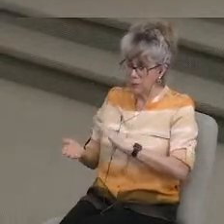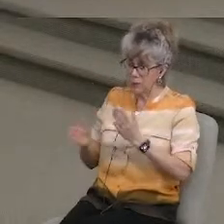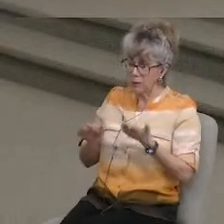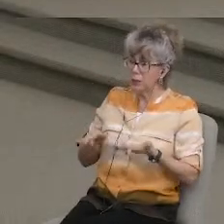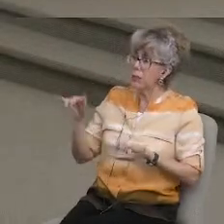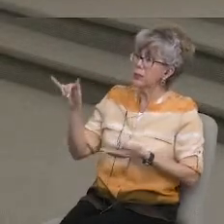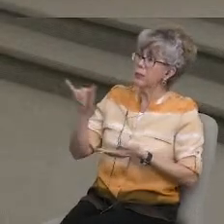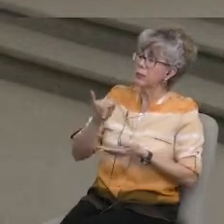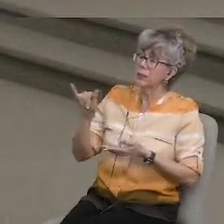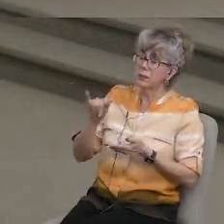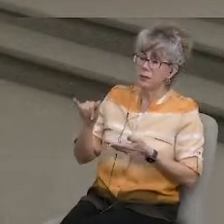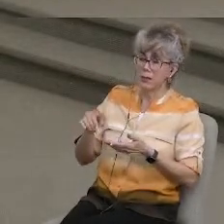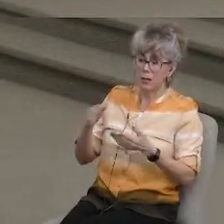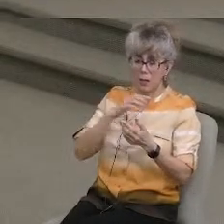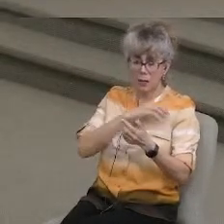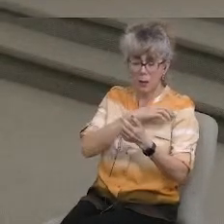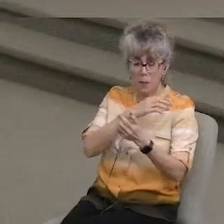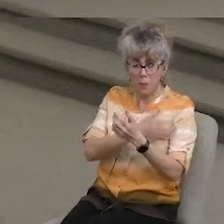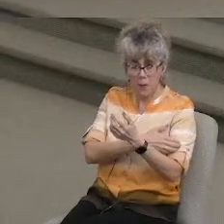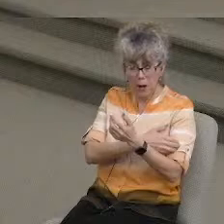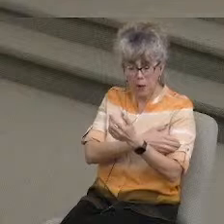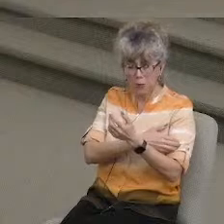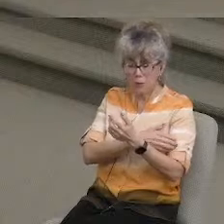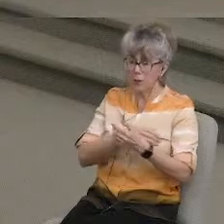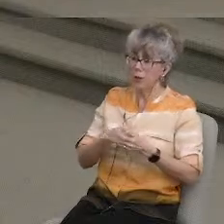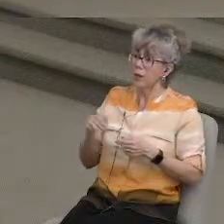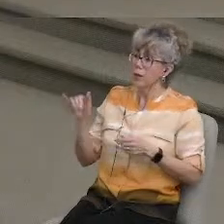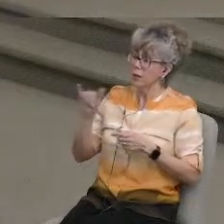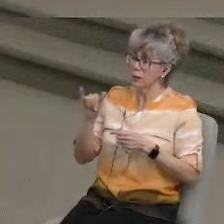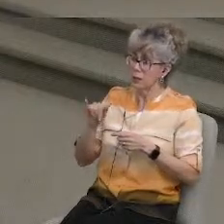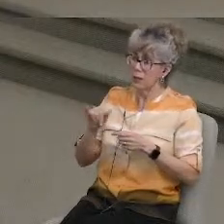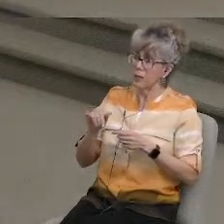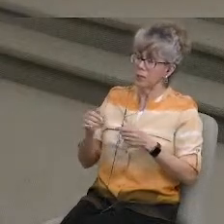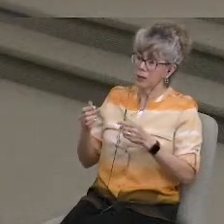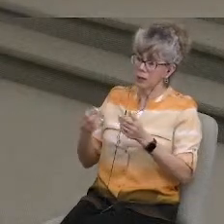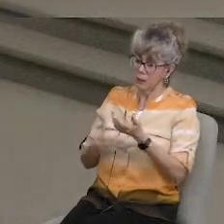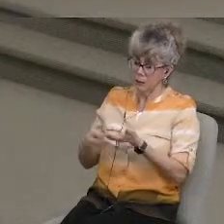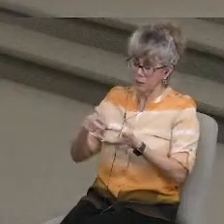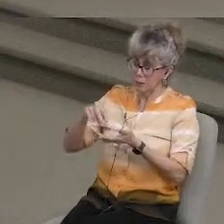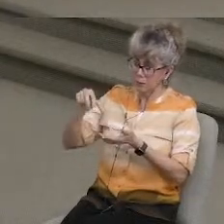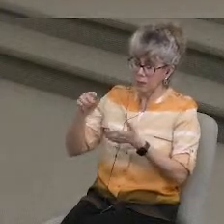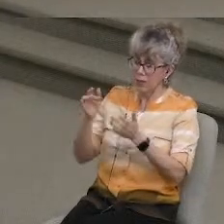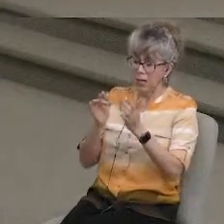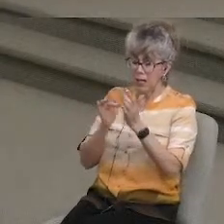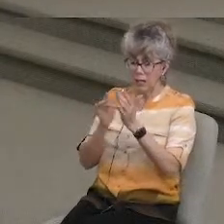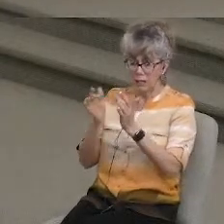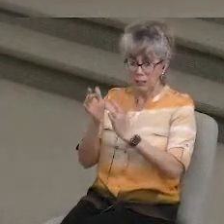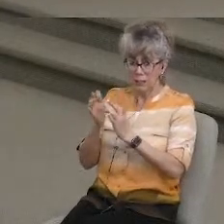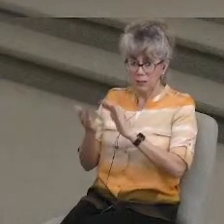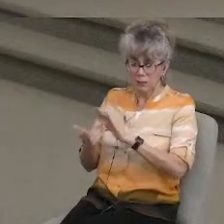power, the Spirit of God who raised Jesus from the dead lives in you.